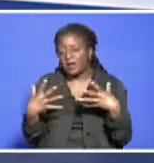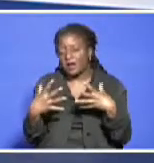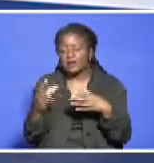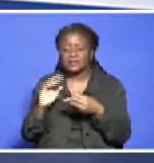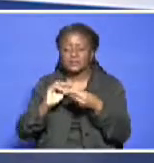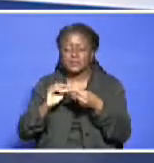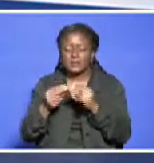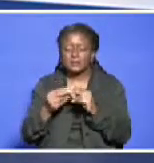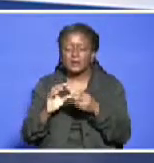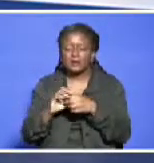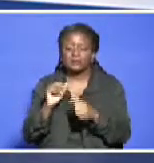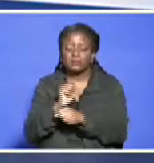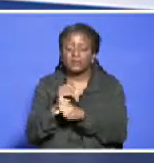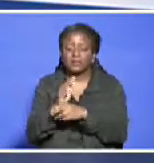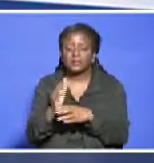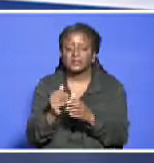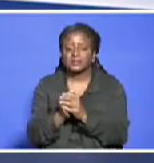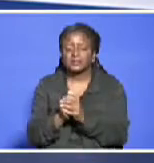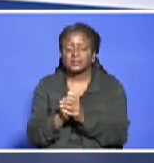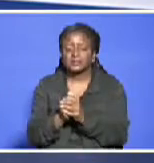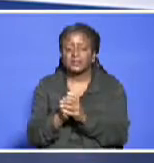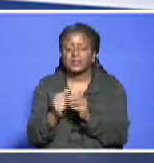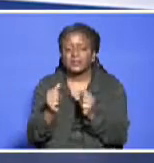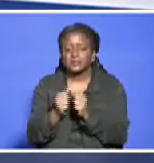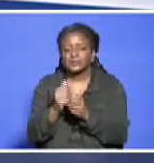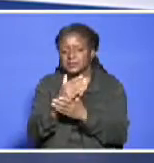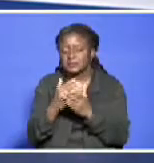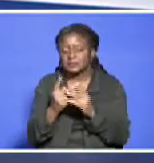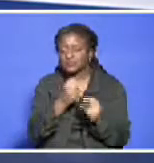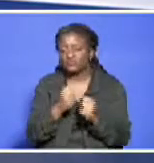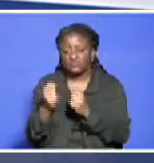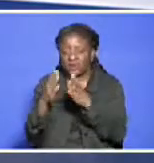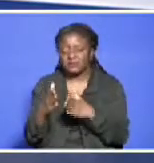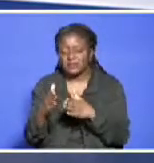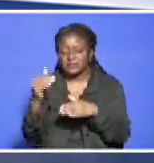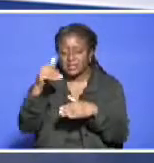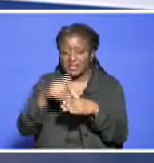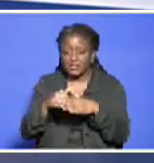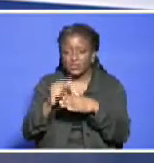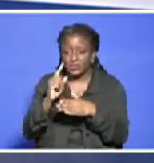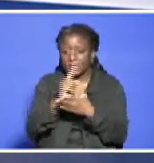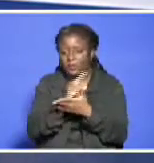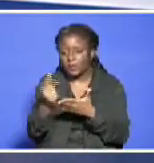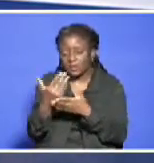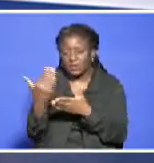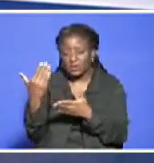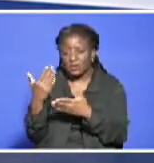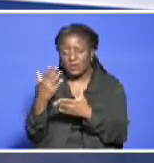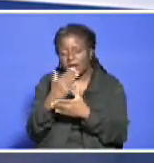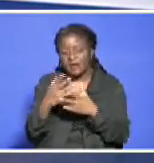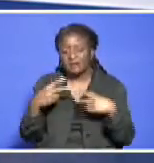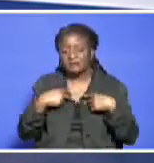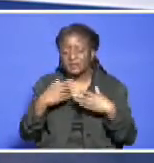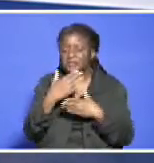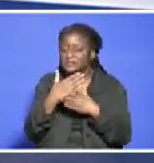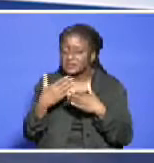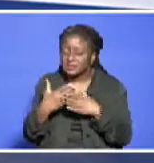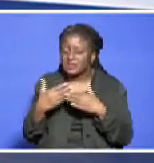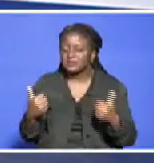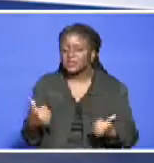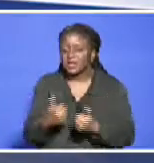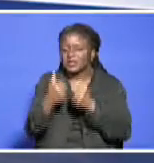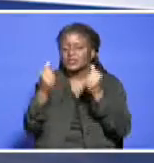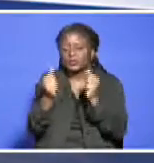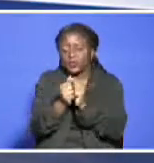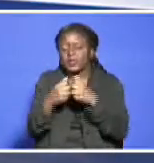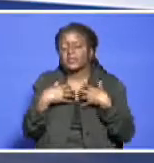for travelers entering the country about a week ago, the Minister of Tourism admits there have been some kinks with the health visa. The system